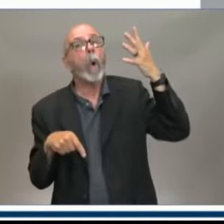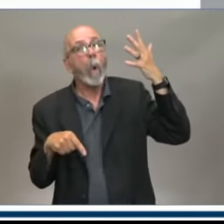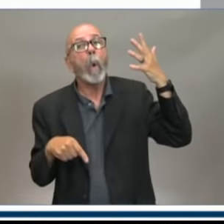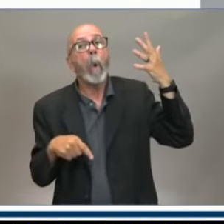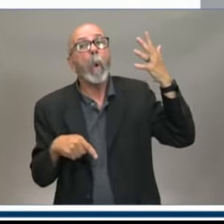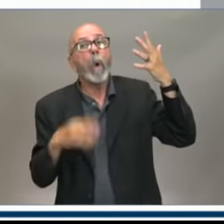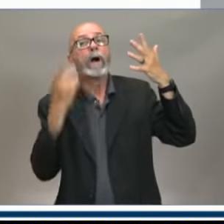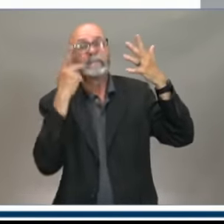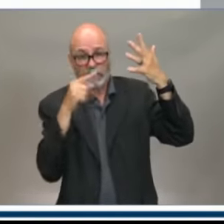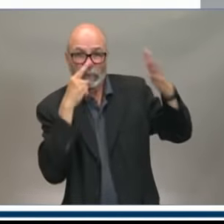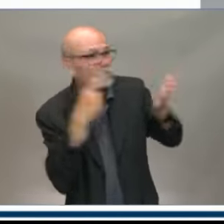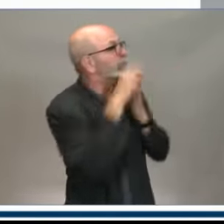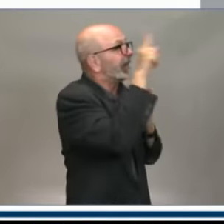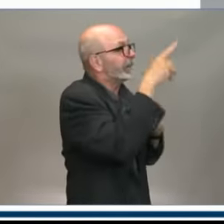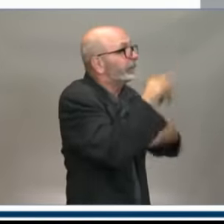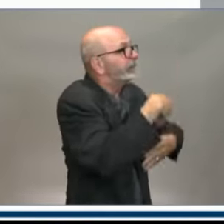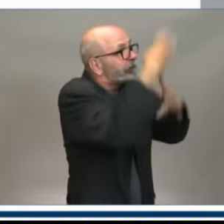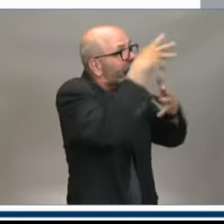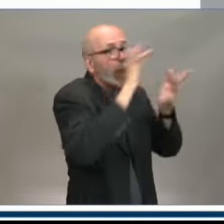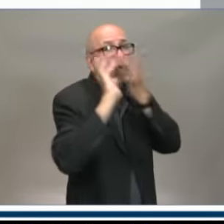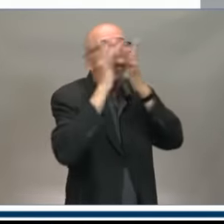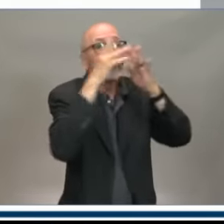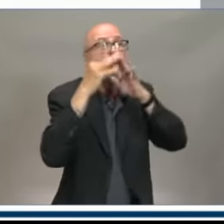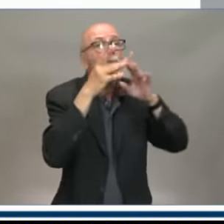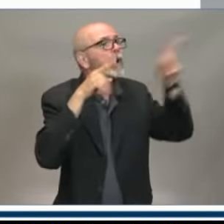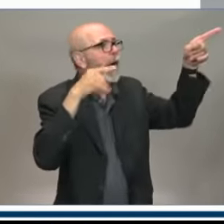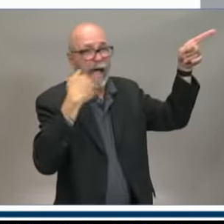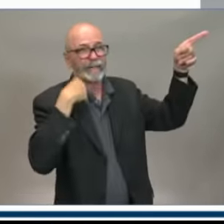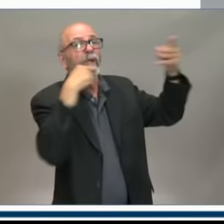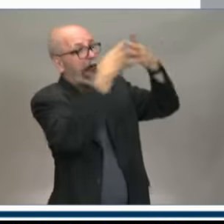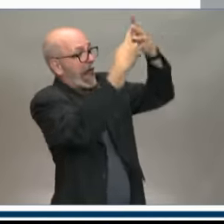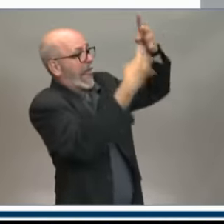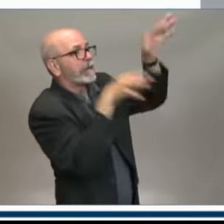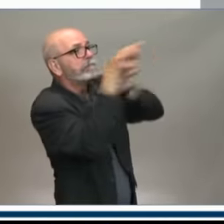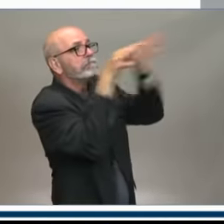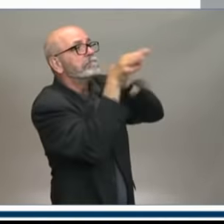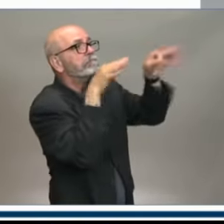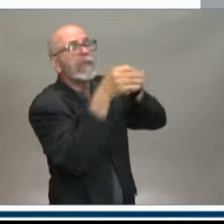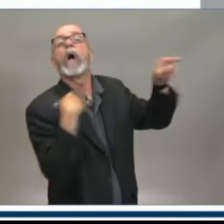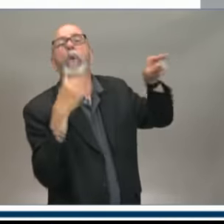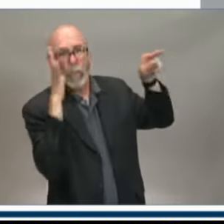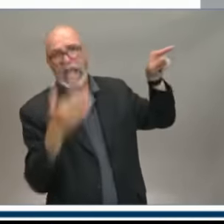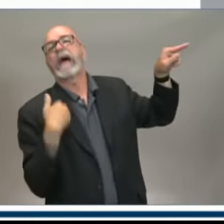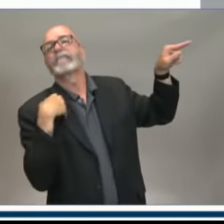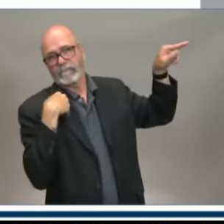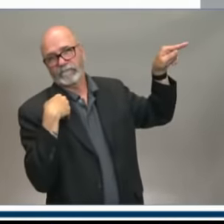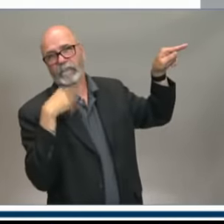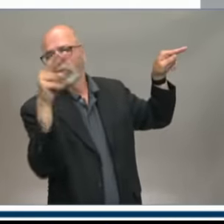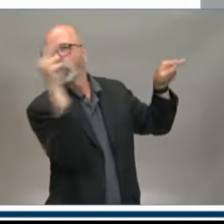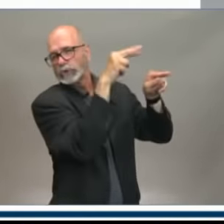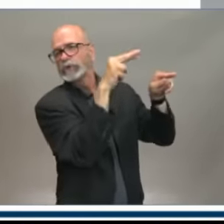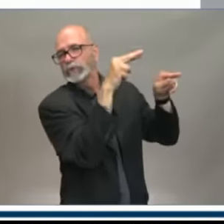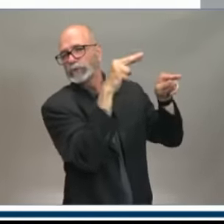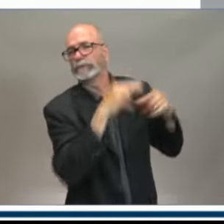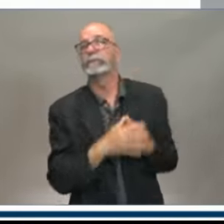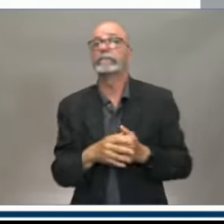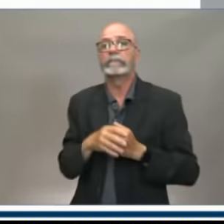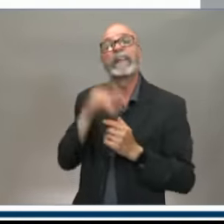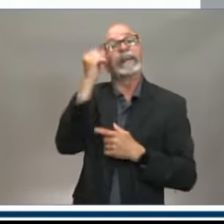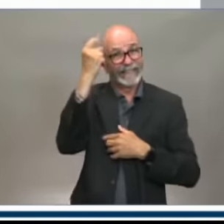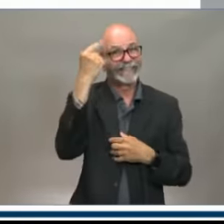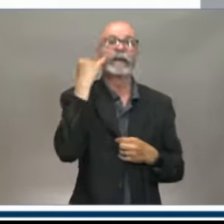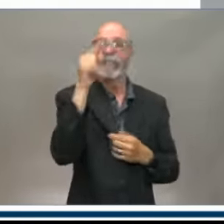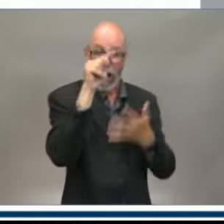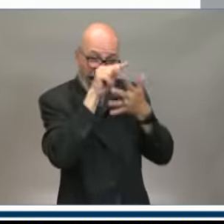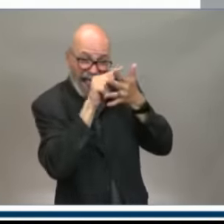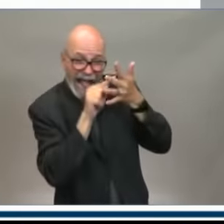to call and do a further assessment. I have to emphasize, though, that all of these or many of these are very